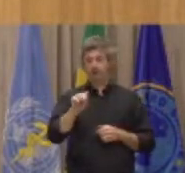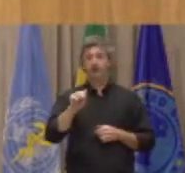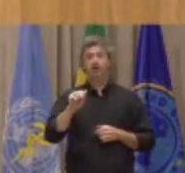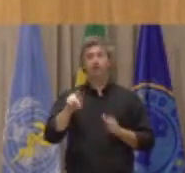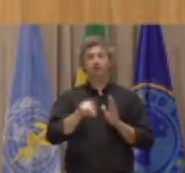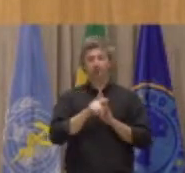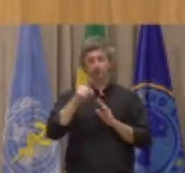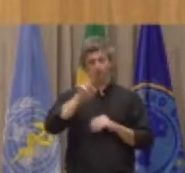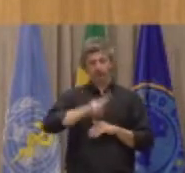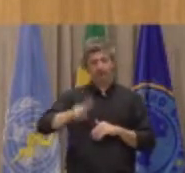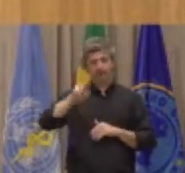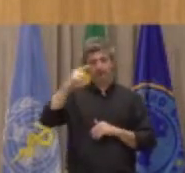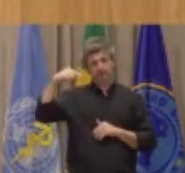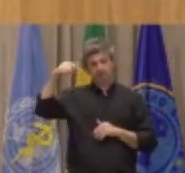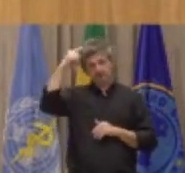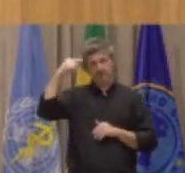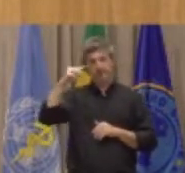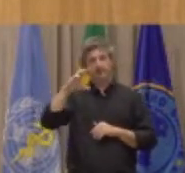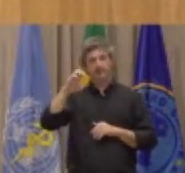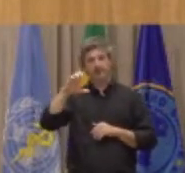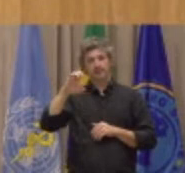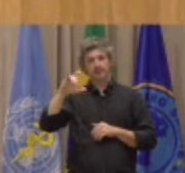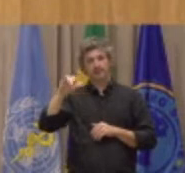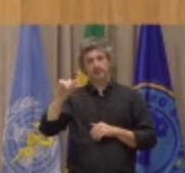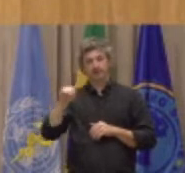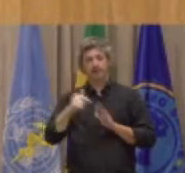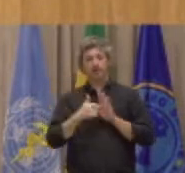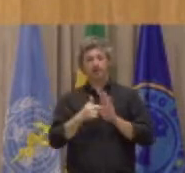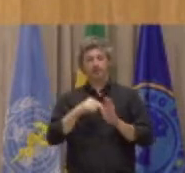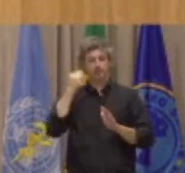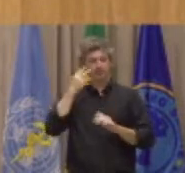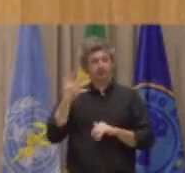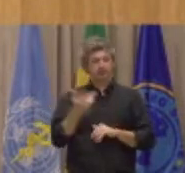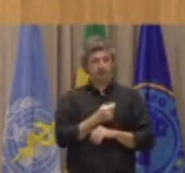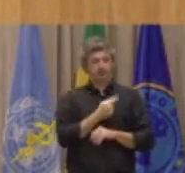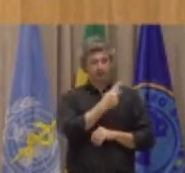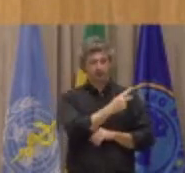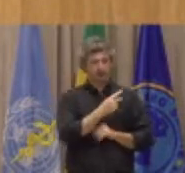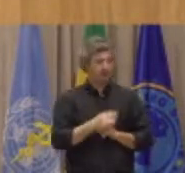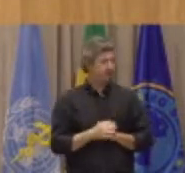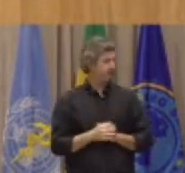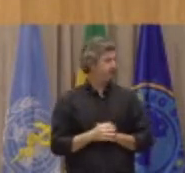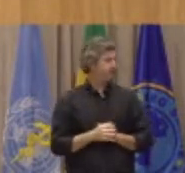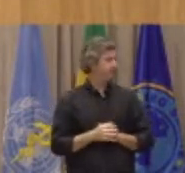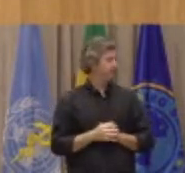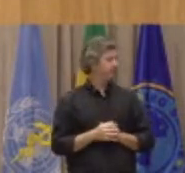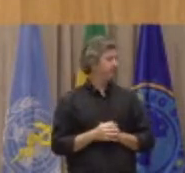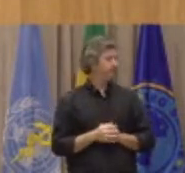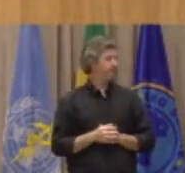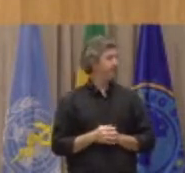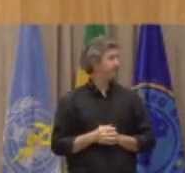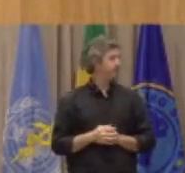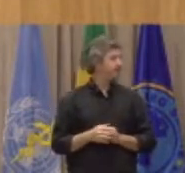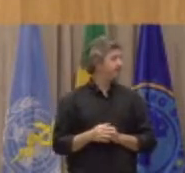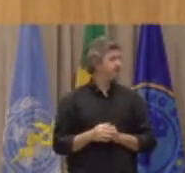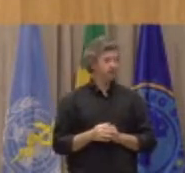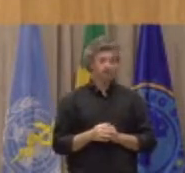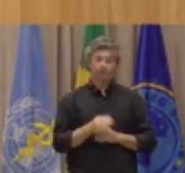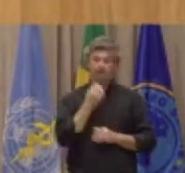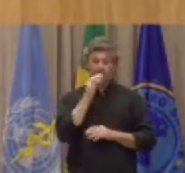to have Cleonara that can share her experience with us.